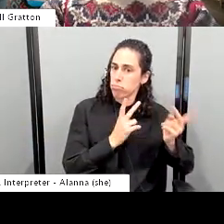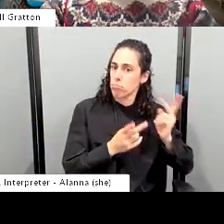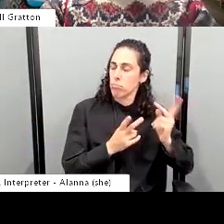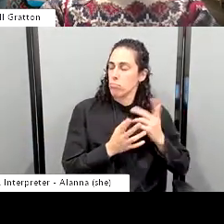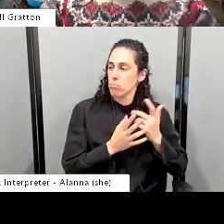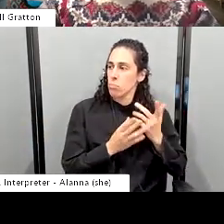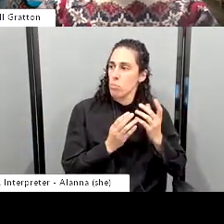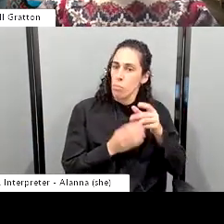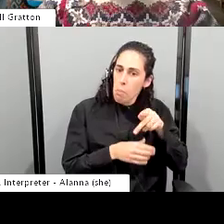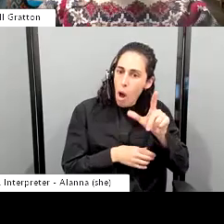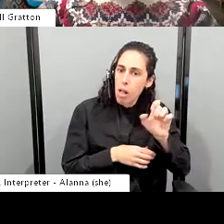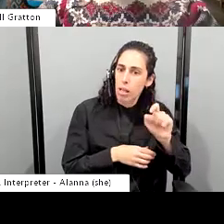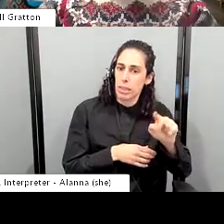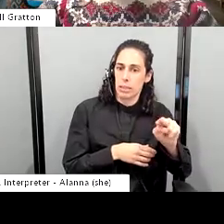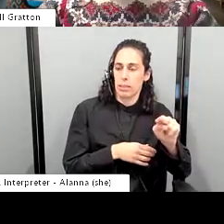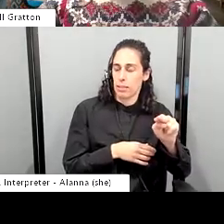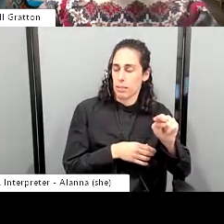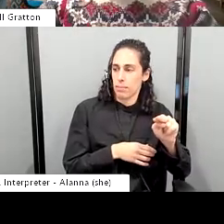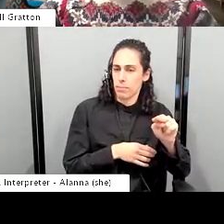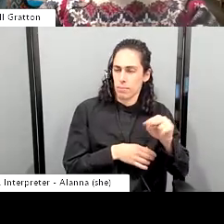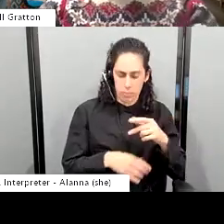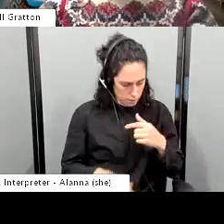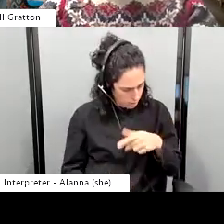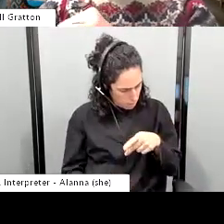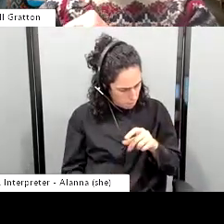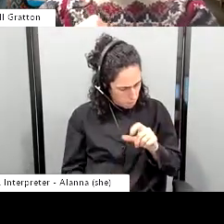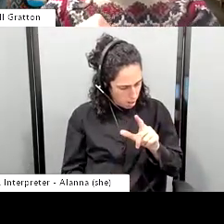pollinators? I think it's two L's,